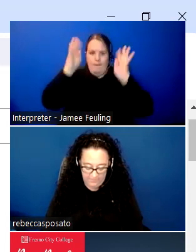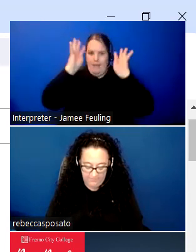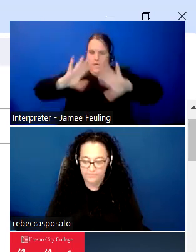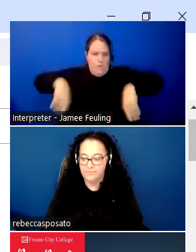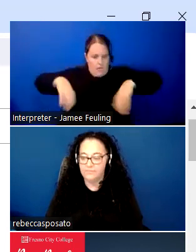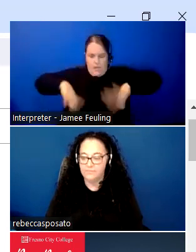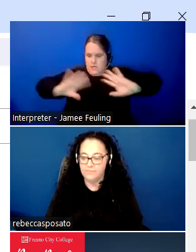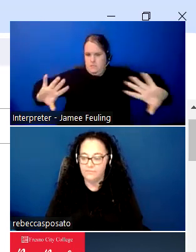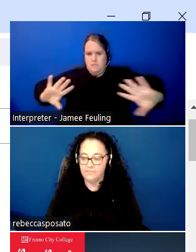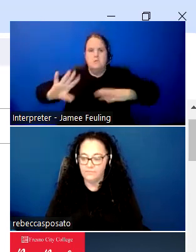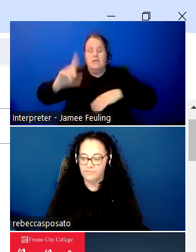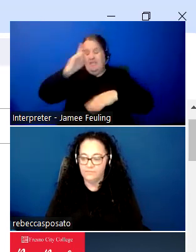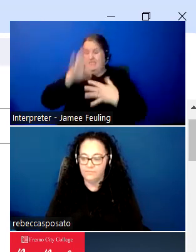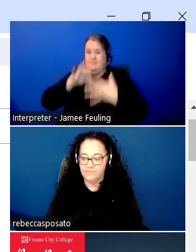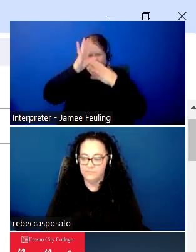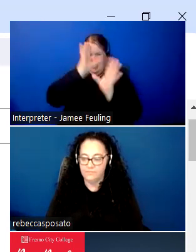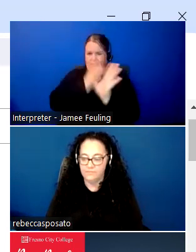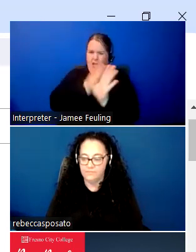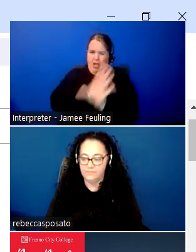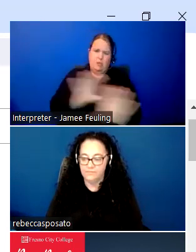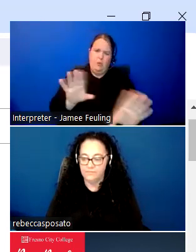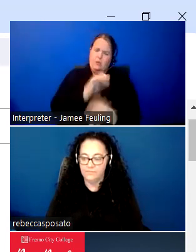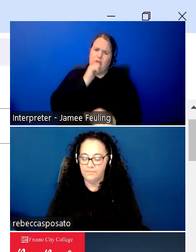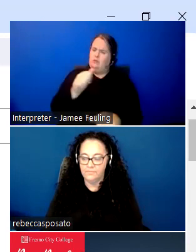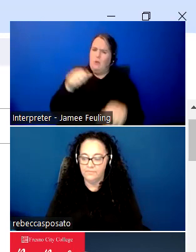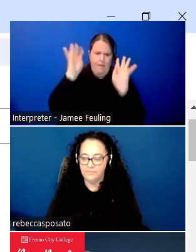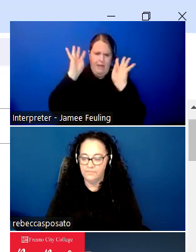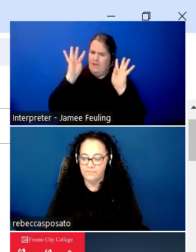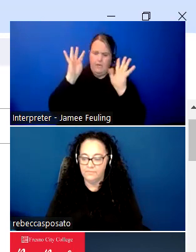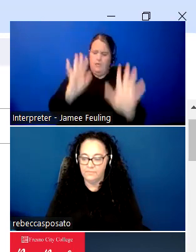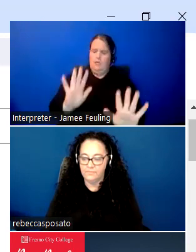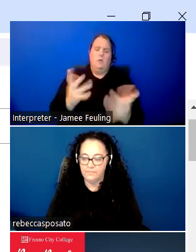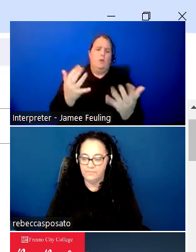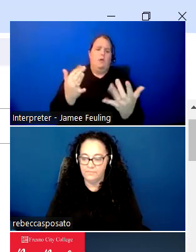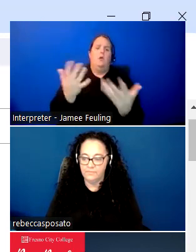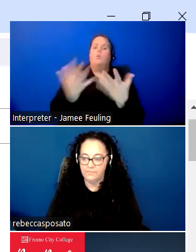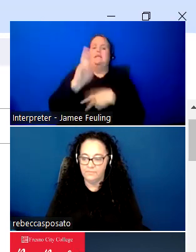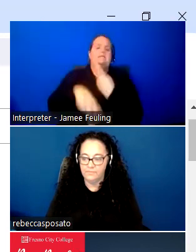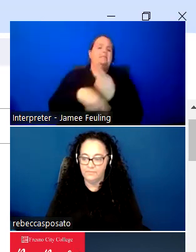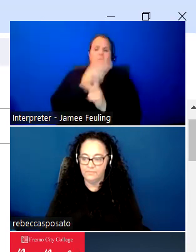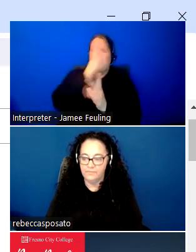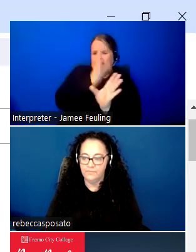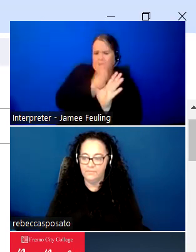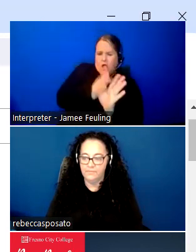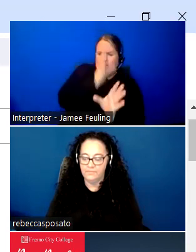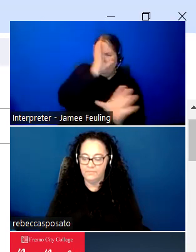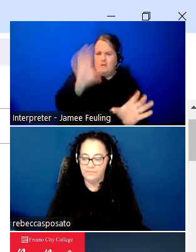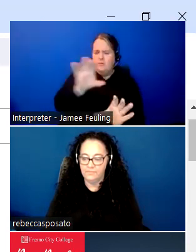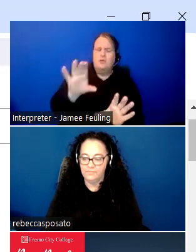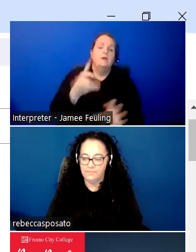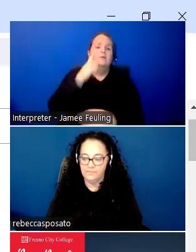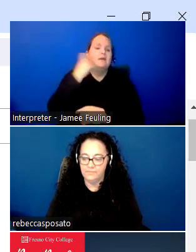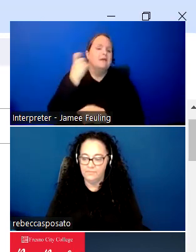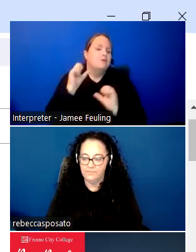for example, psychology. It's like, don't panic exactly what type of psychology you're going to be doing, because it